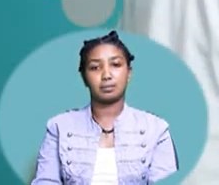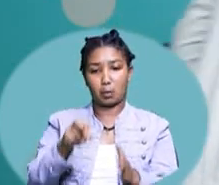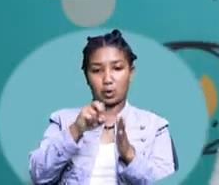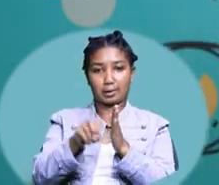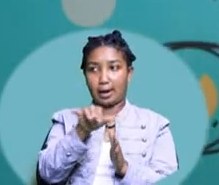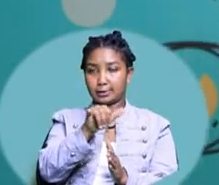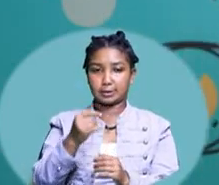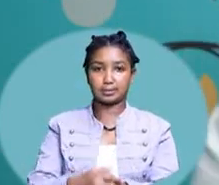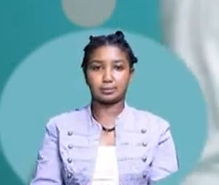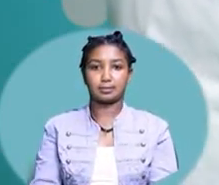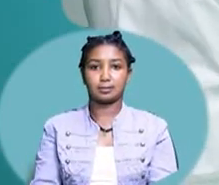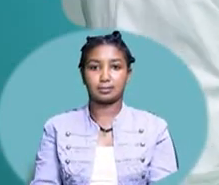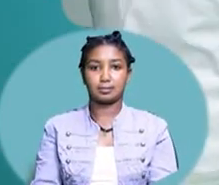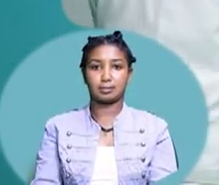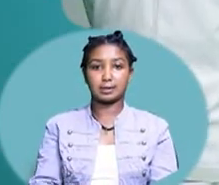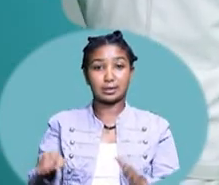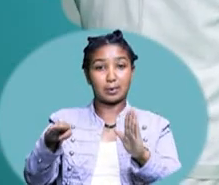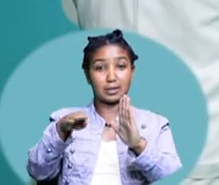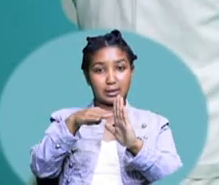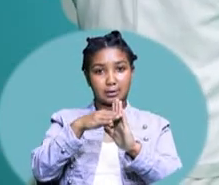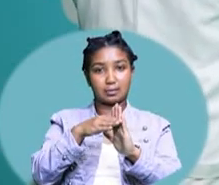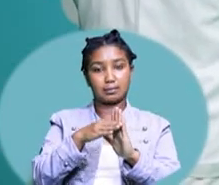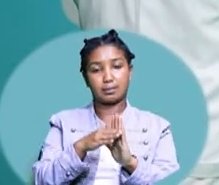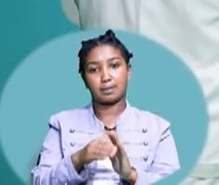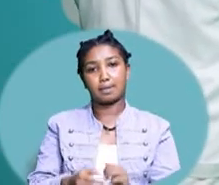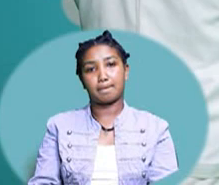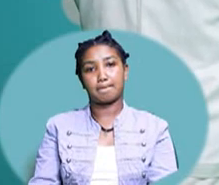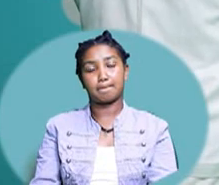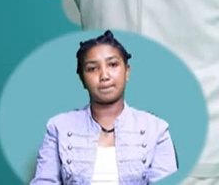product like this. Let's represent force vectorially.